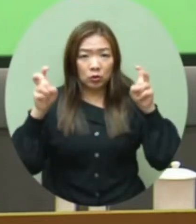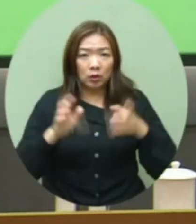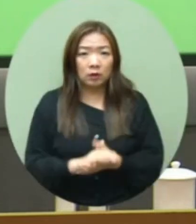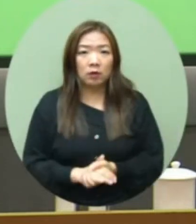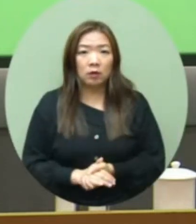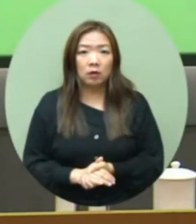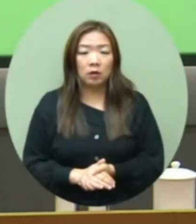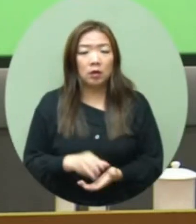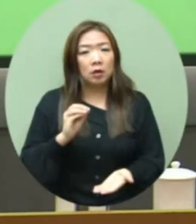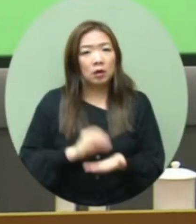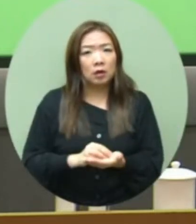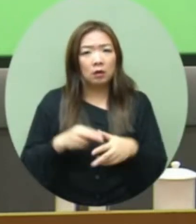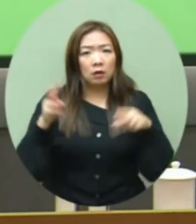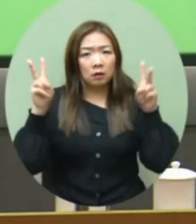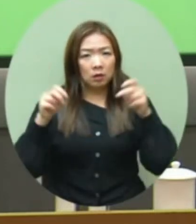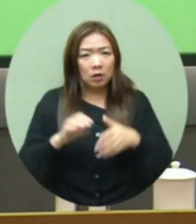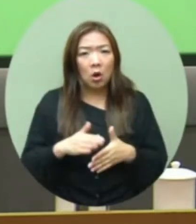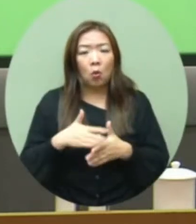to